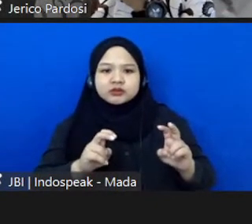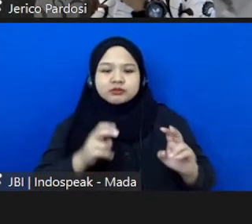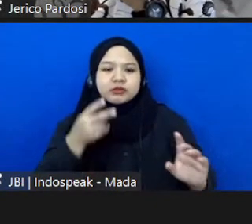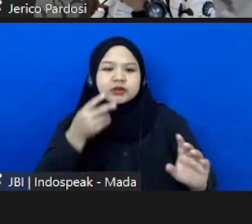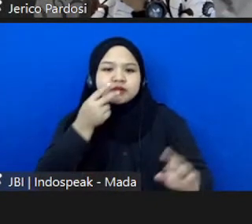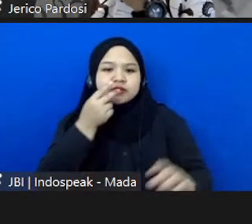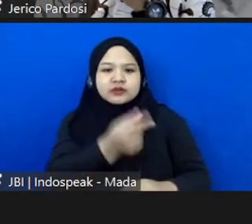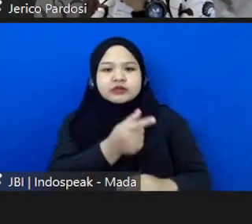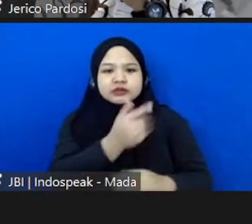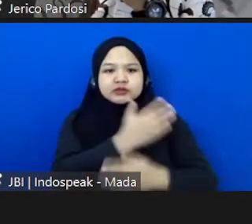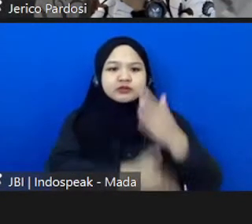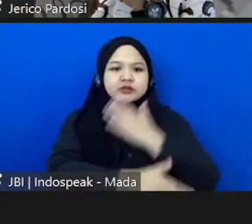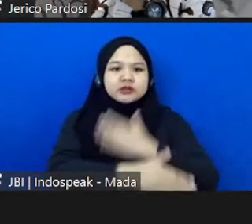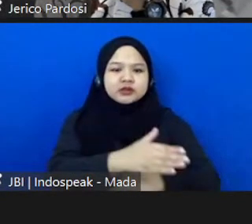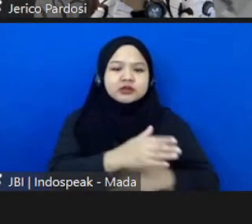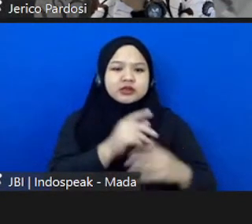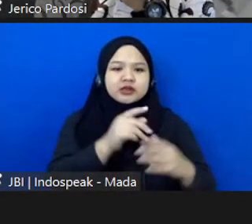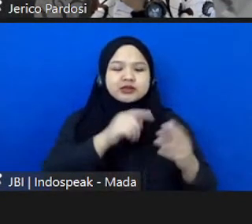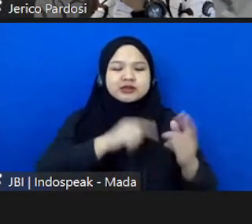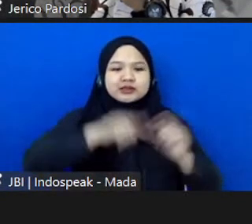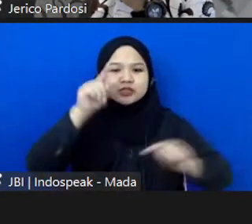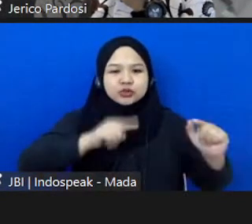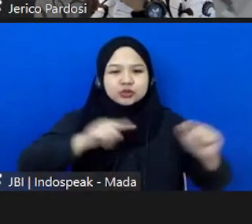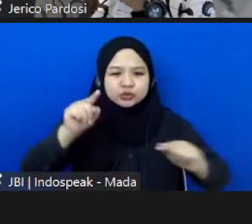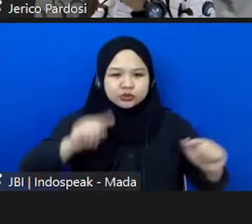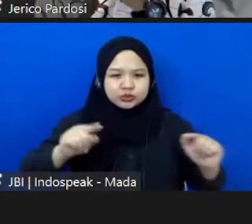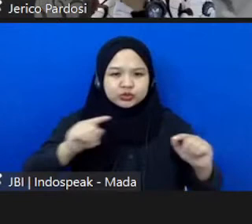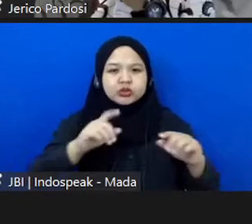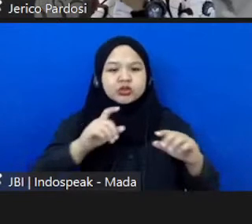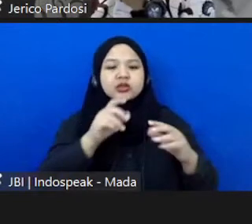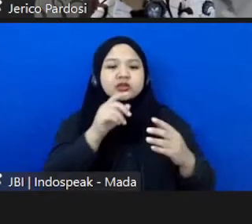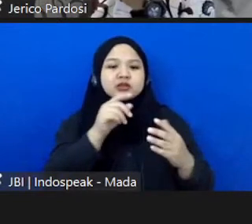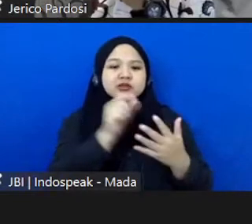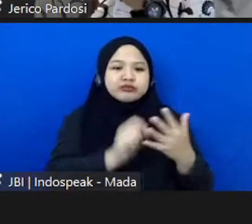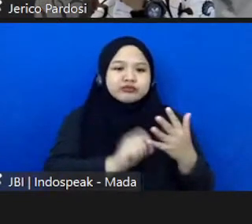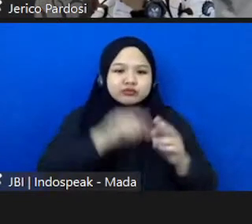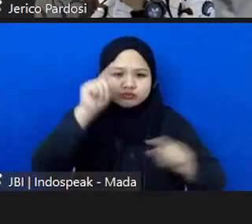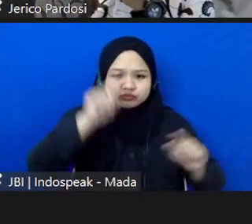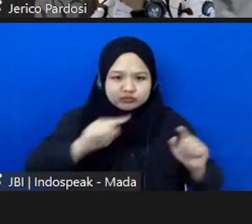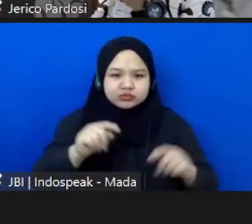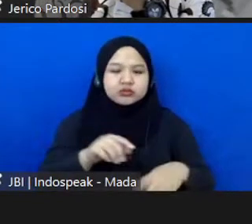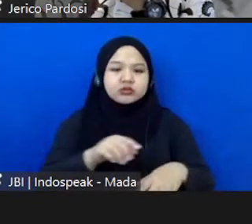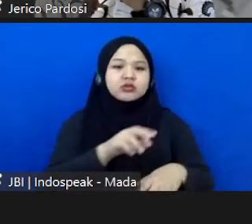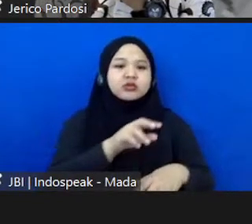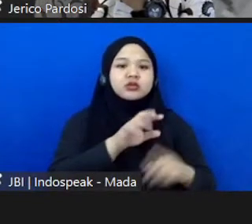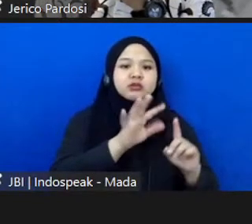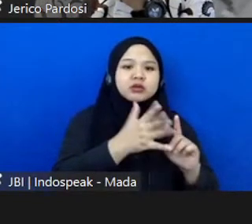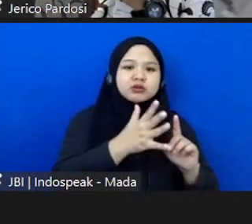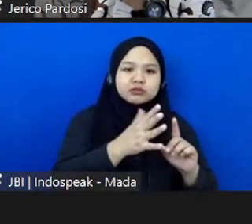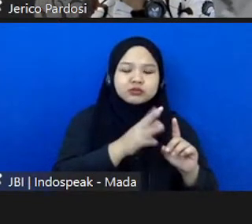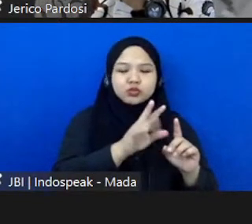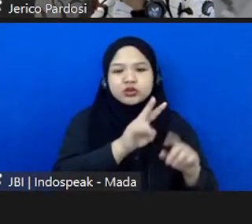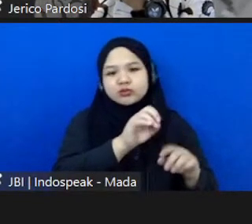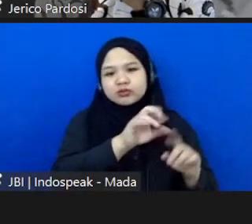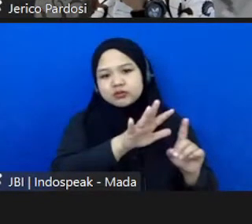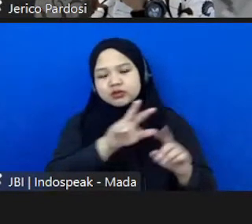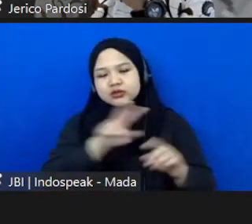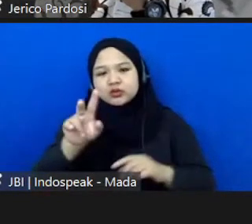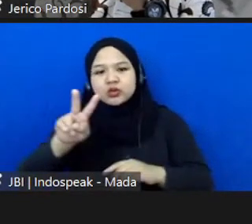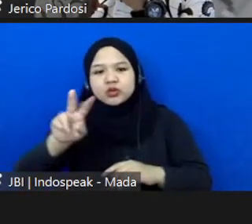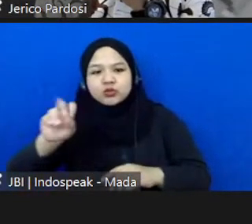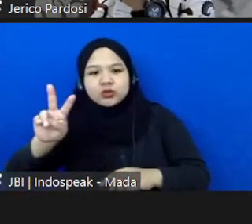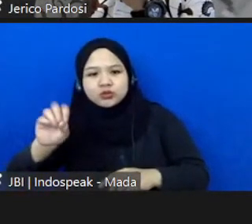10, Intercensal 15, and Susunas 2020, using indicators from questions